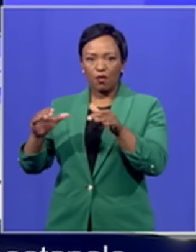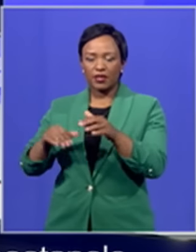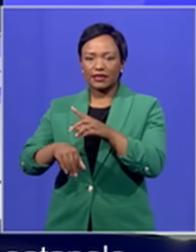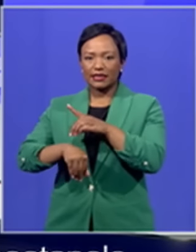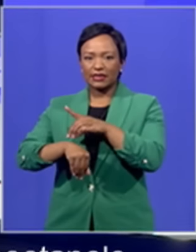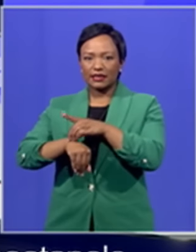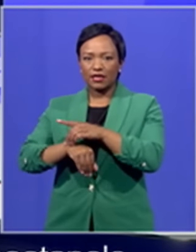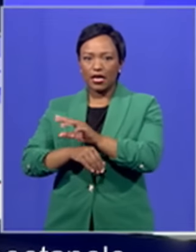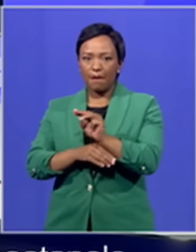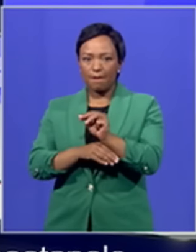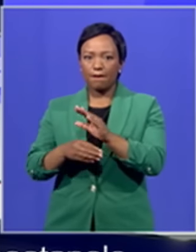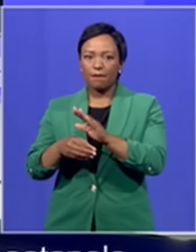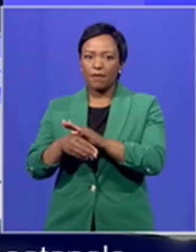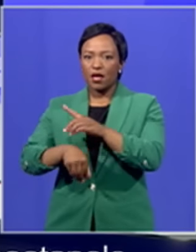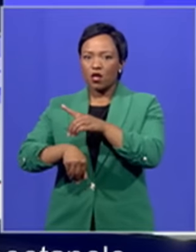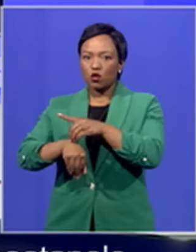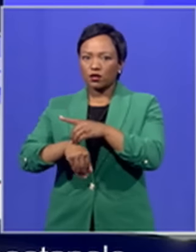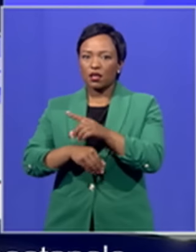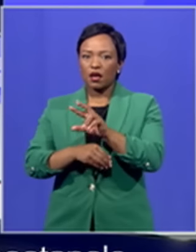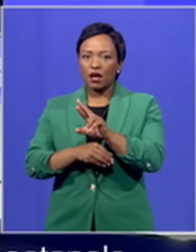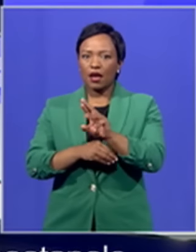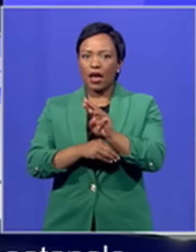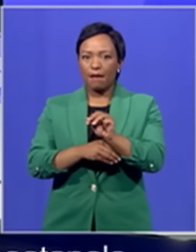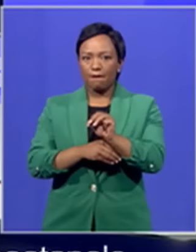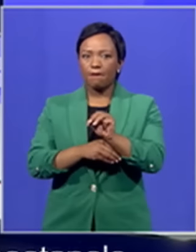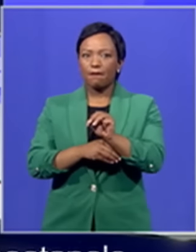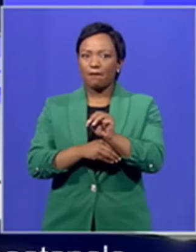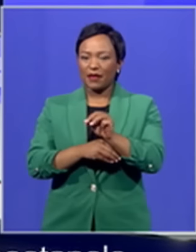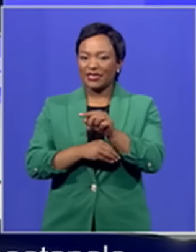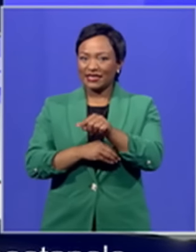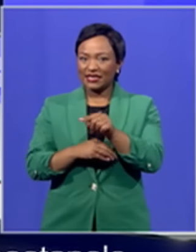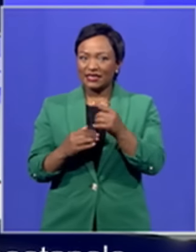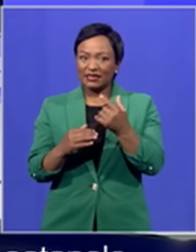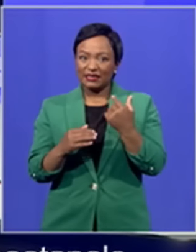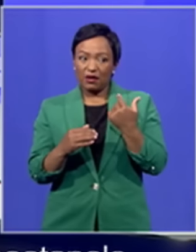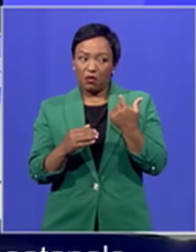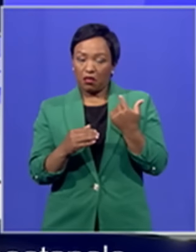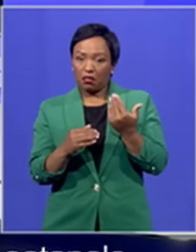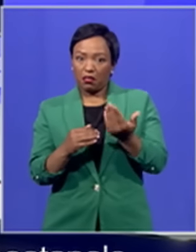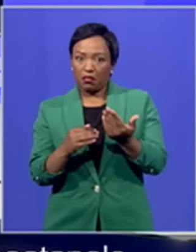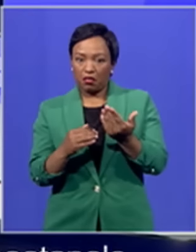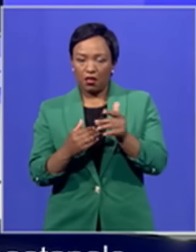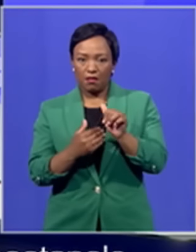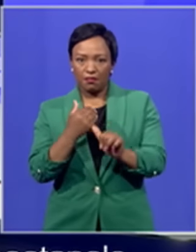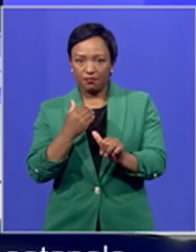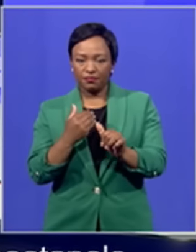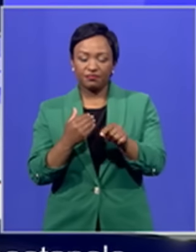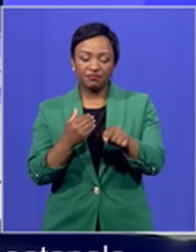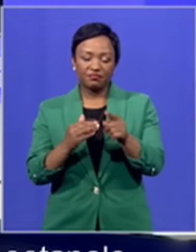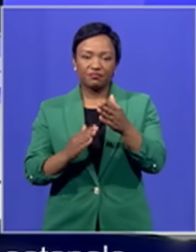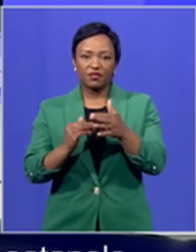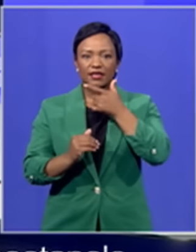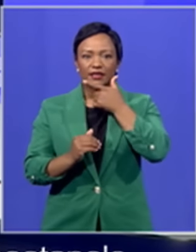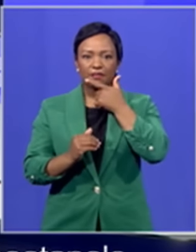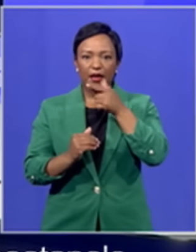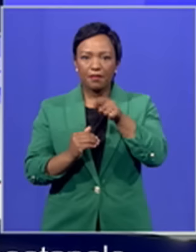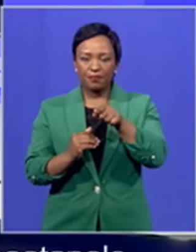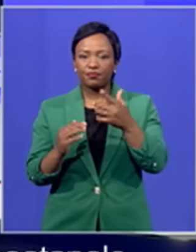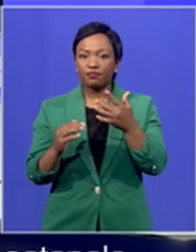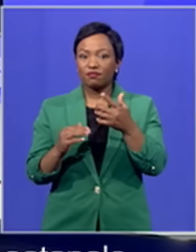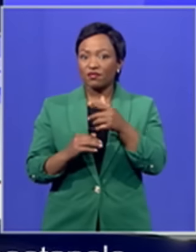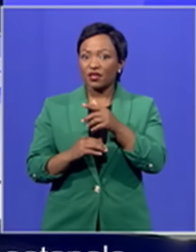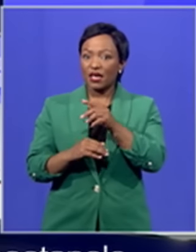le sa Dr. Ruth Mompati a fihlile mafelelong pejana mo kgoding ye. Mole a mangwe a fihla mafelelong ka ya Disemere.